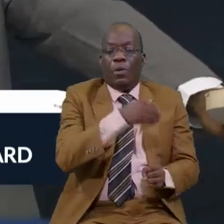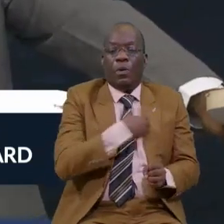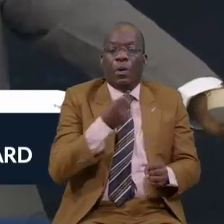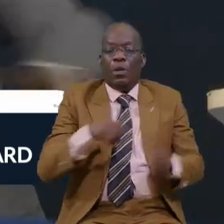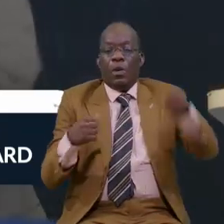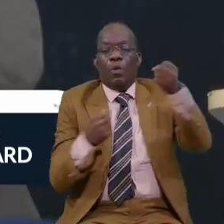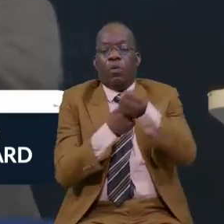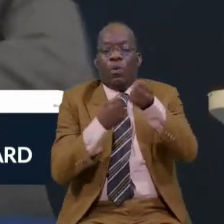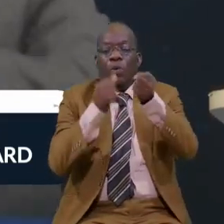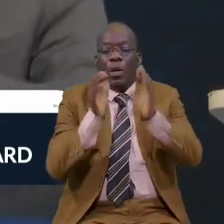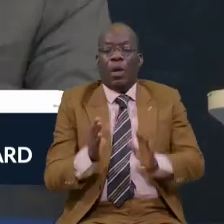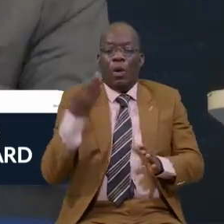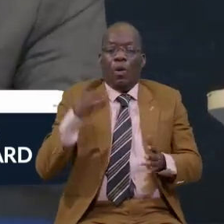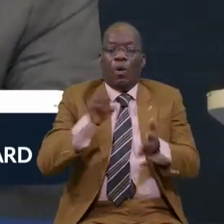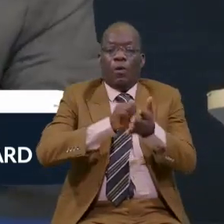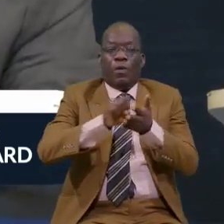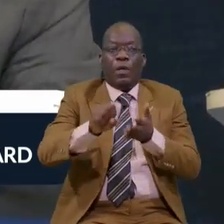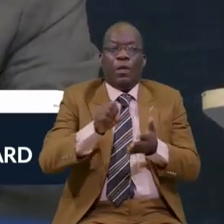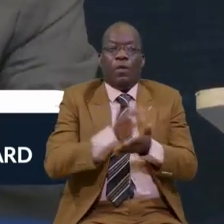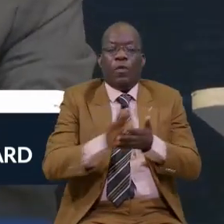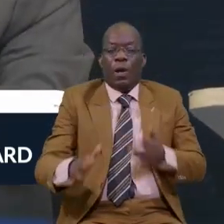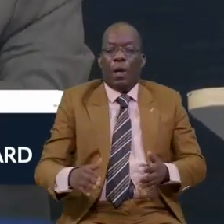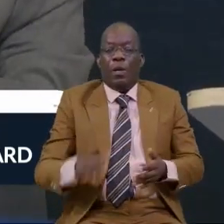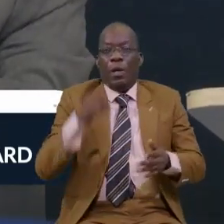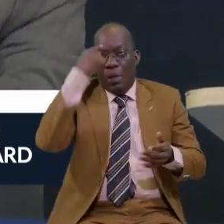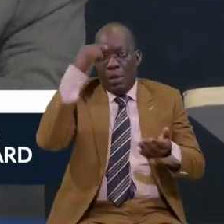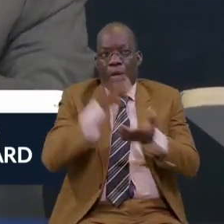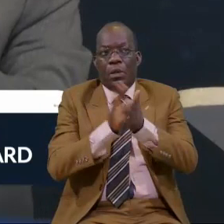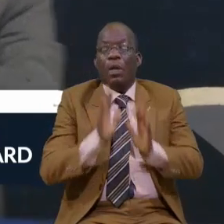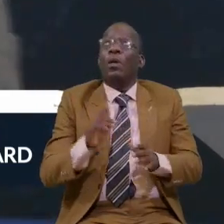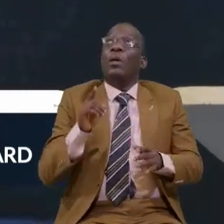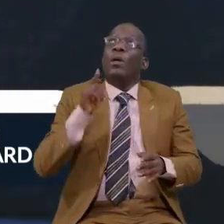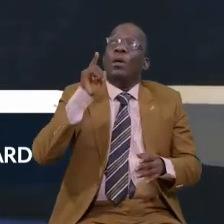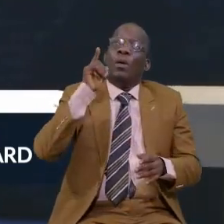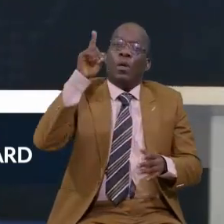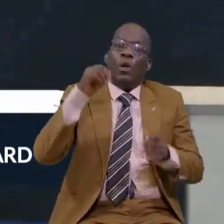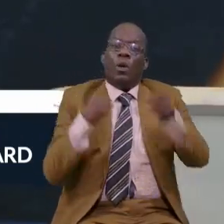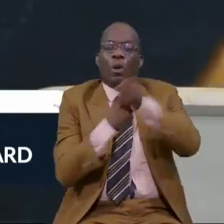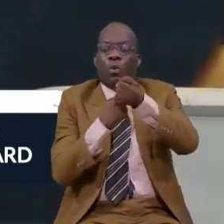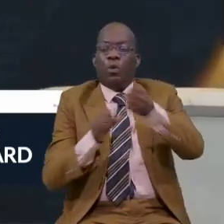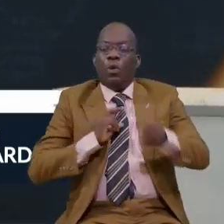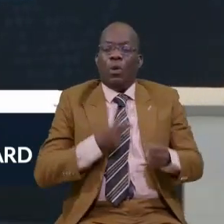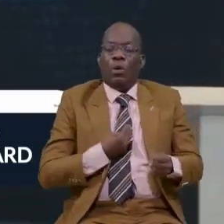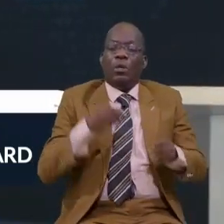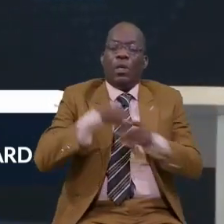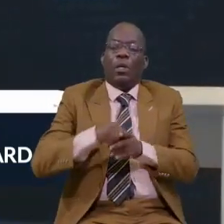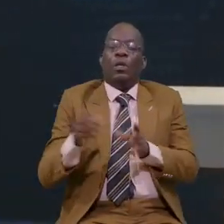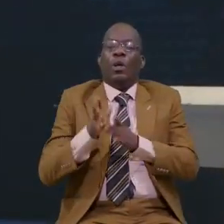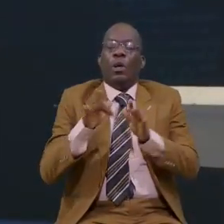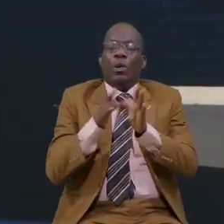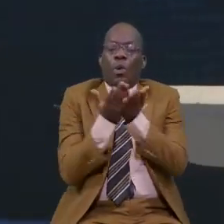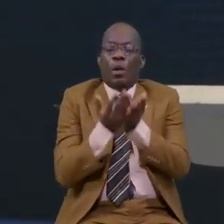sanctified saints, the upholder who upholds us is scriptural standard. Number two is the